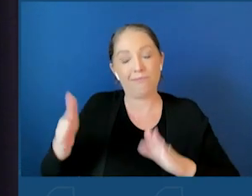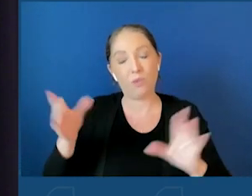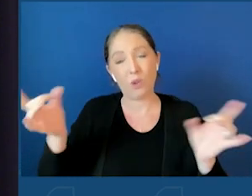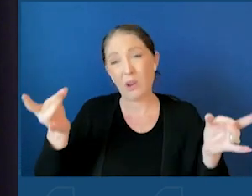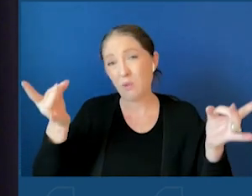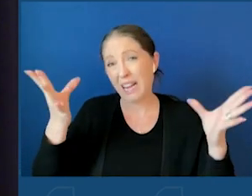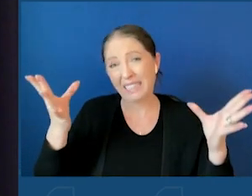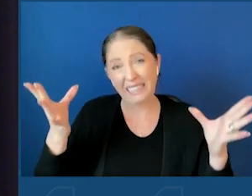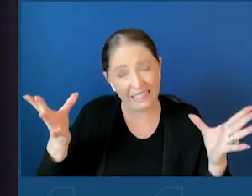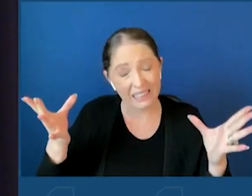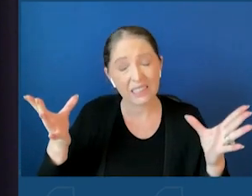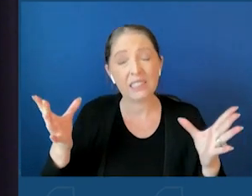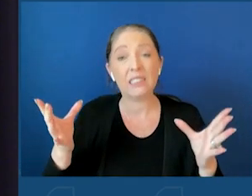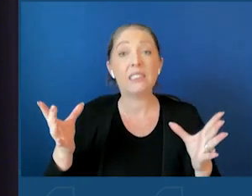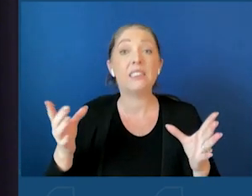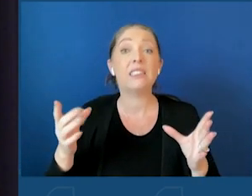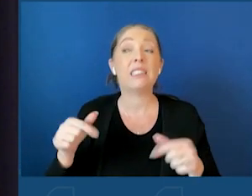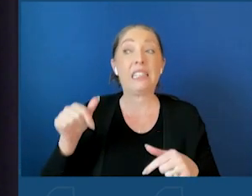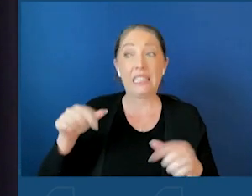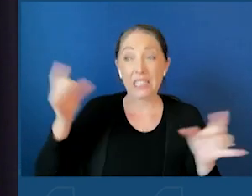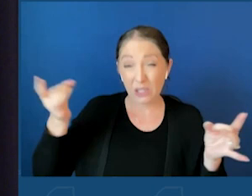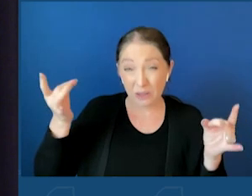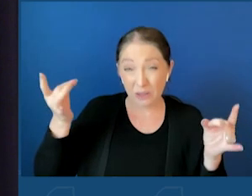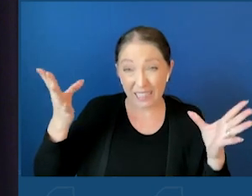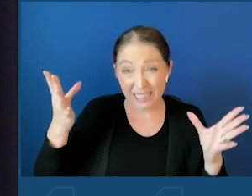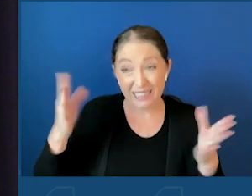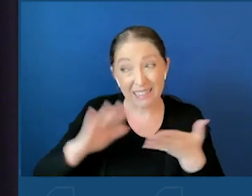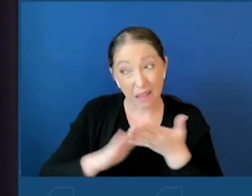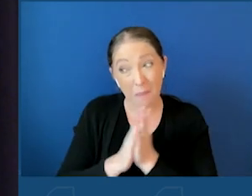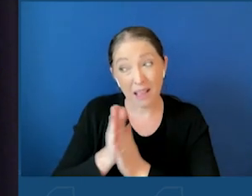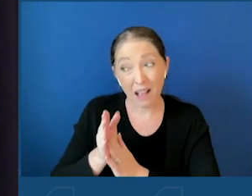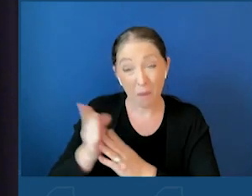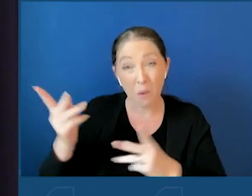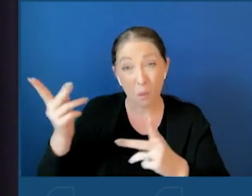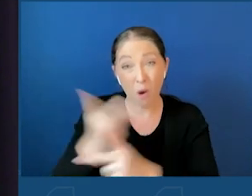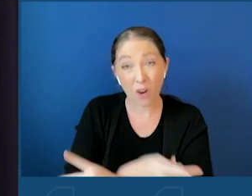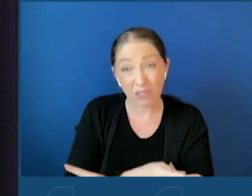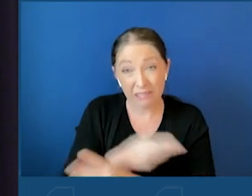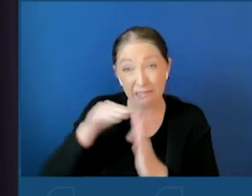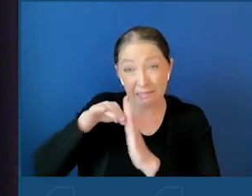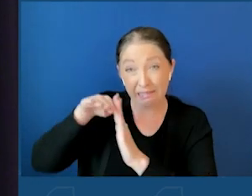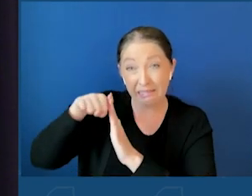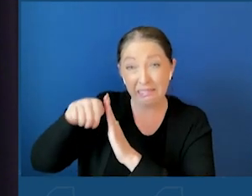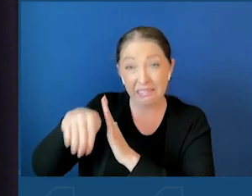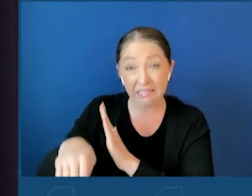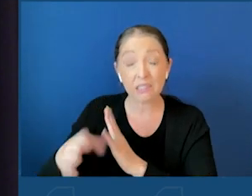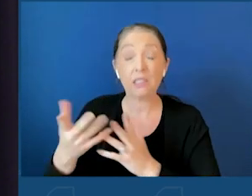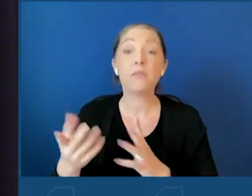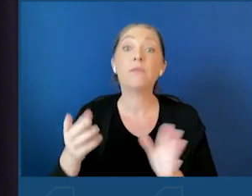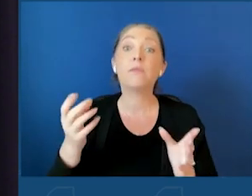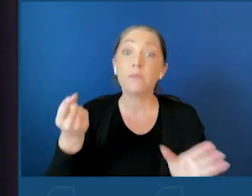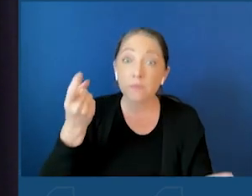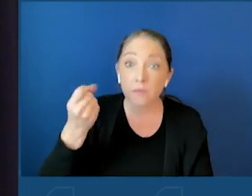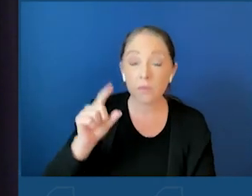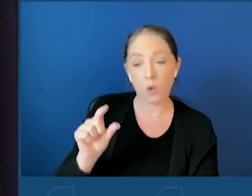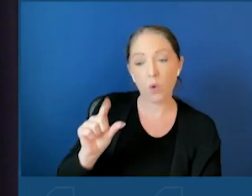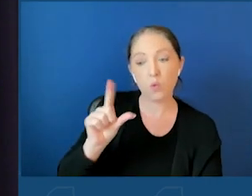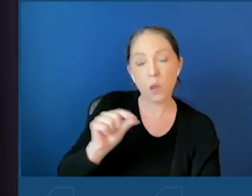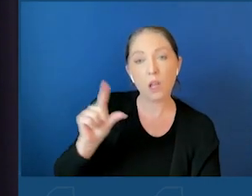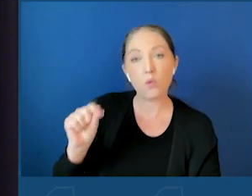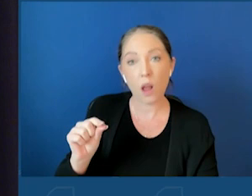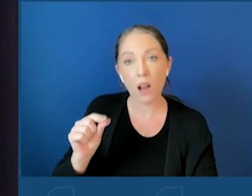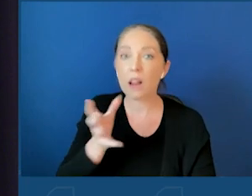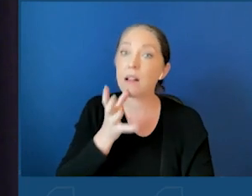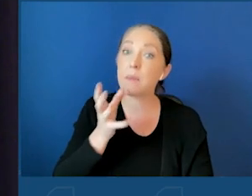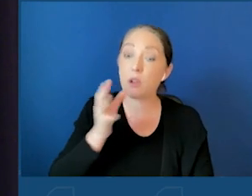many ways, this crisis is actually getting worse. In fact, in 2020 alone, maternal mortality rose